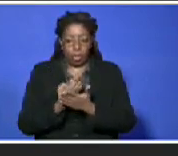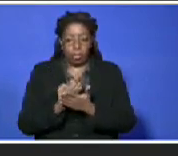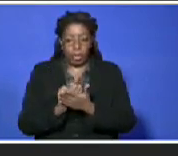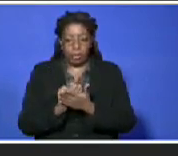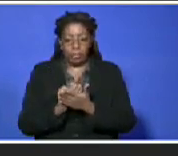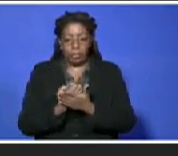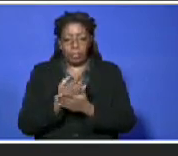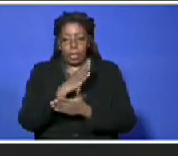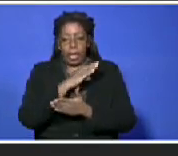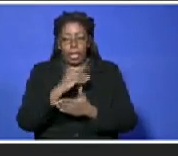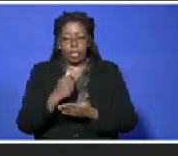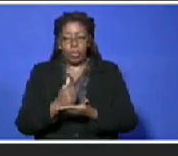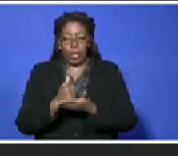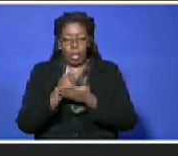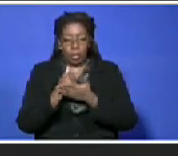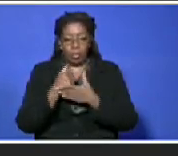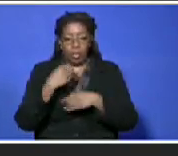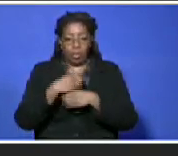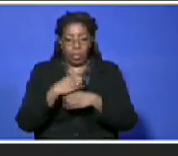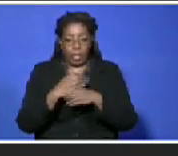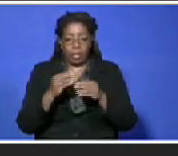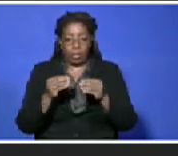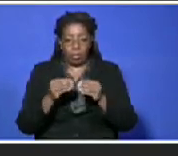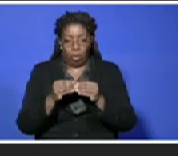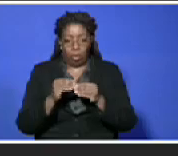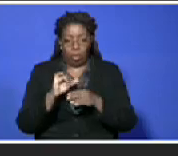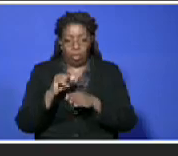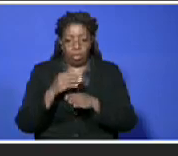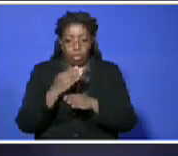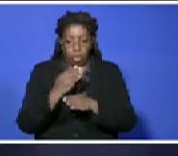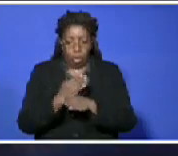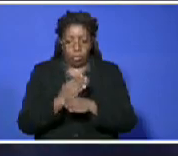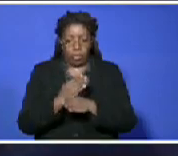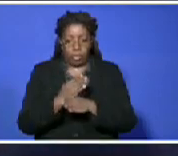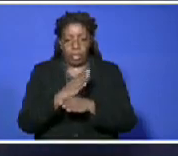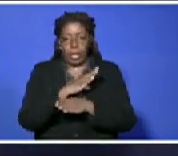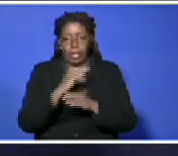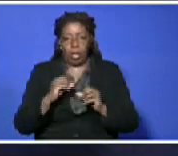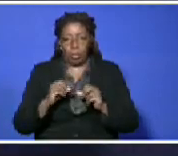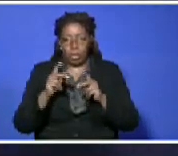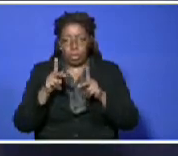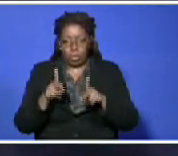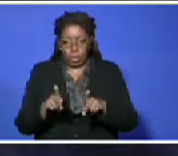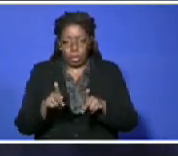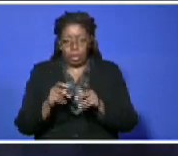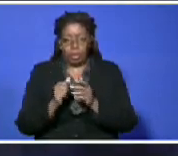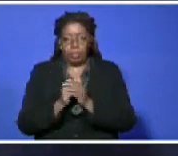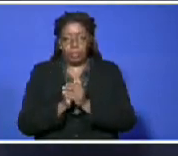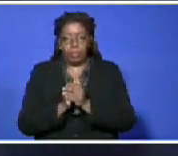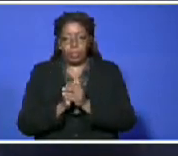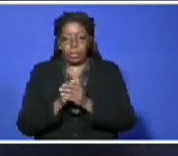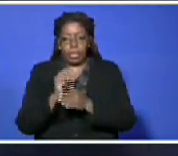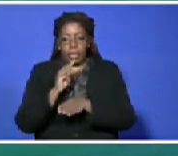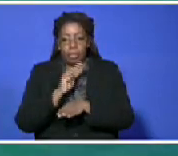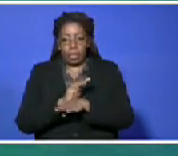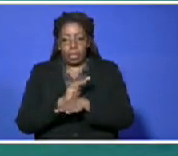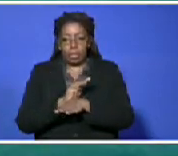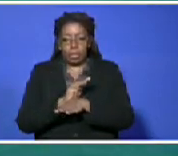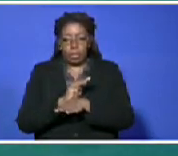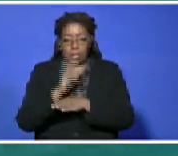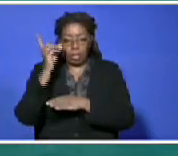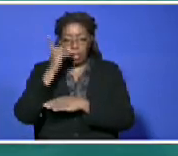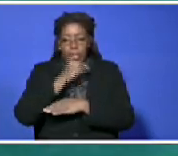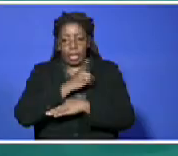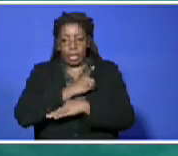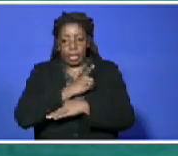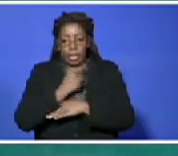and to help create more jobs and economic opportunity. Tourism Minister Dionisio de Aguila